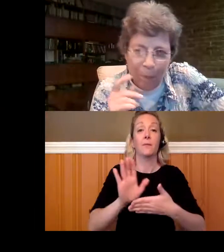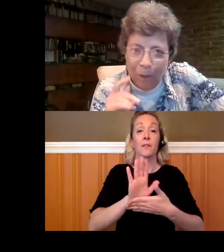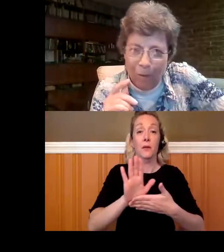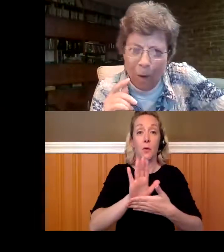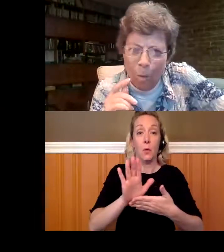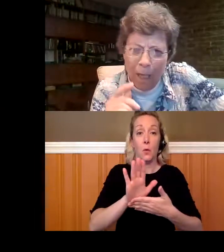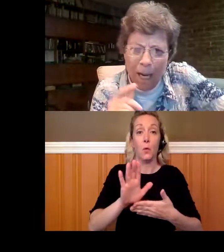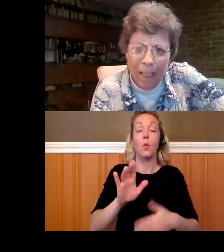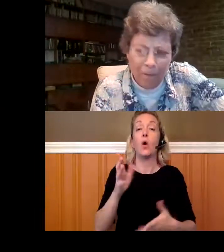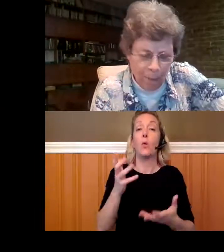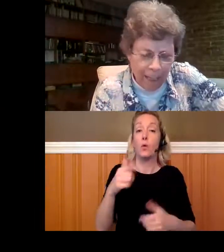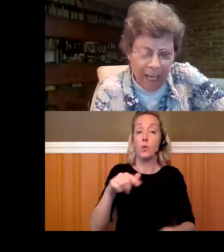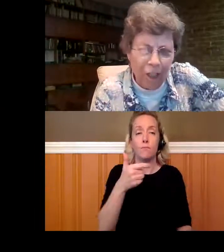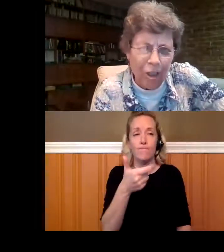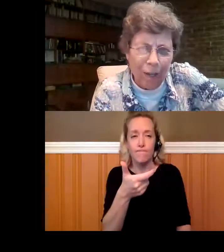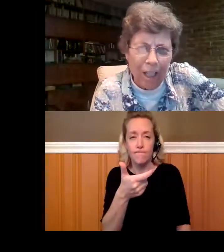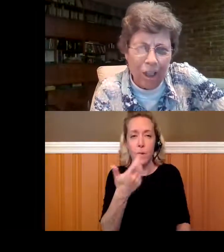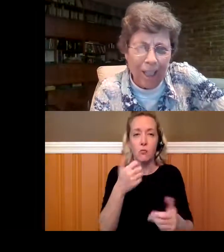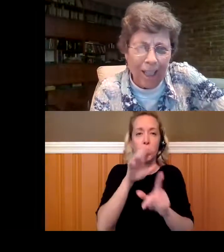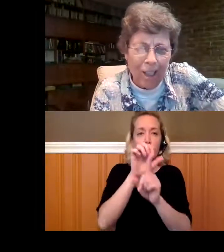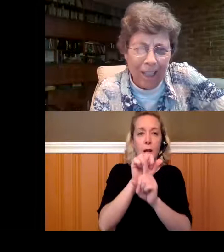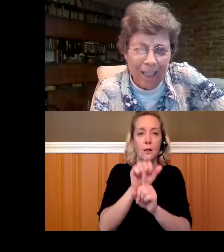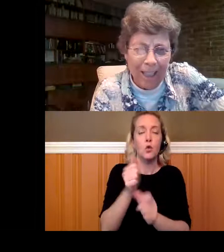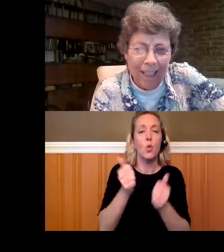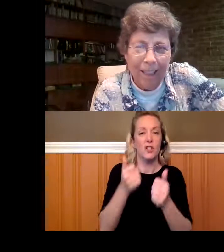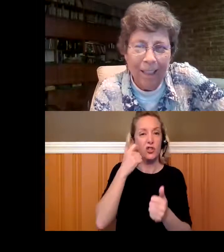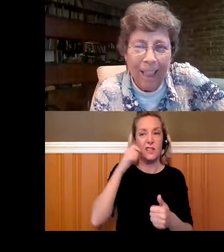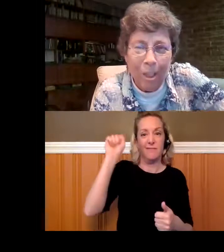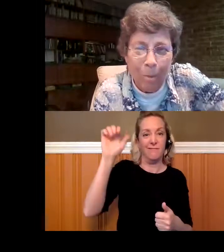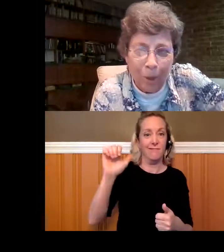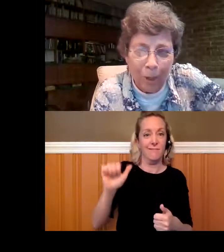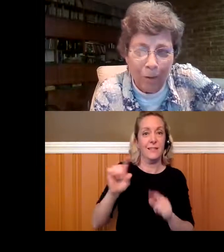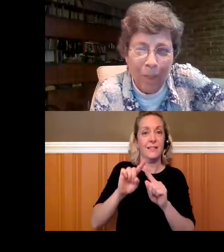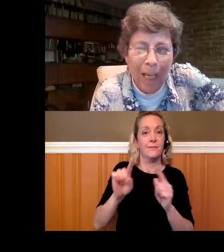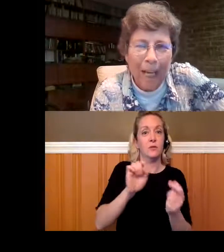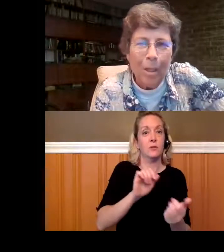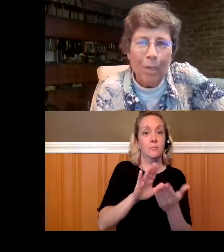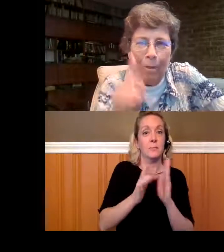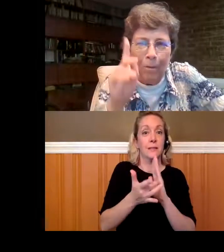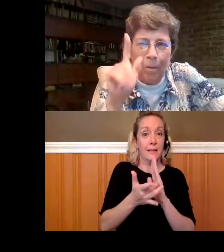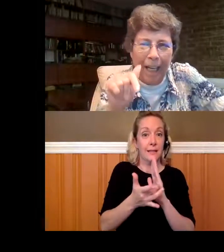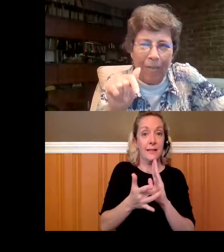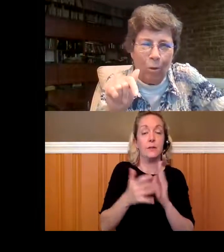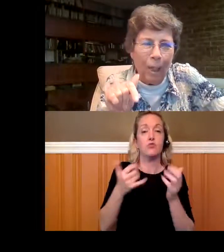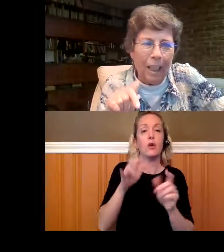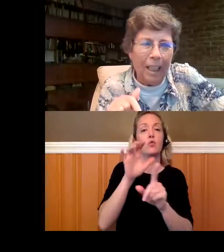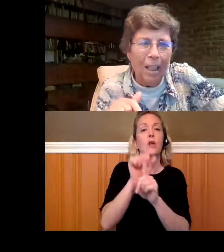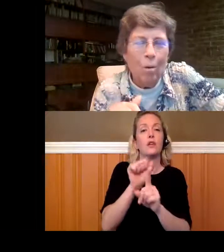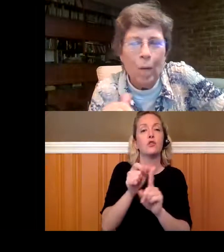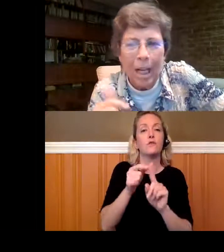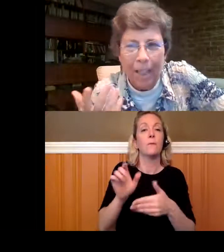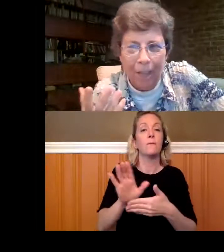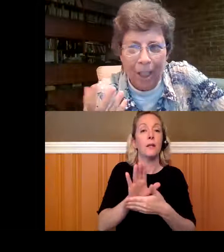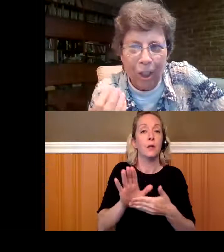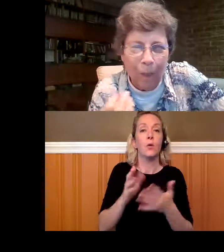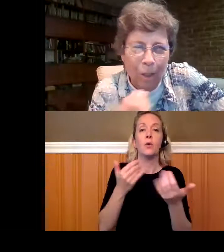what kind of communication strategies that I just listed can you observe. And I'm going to review again real quickly what kind of things you're going to